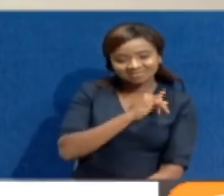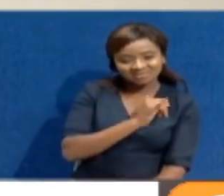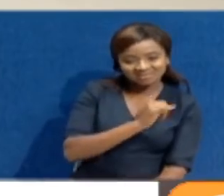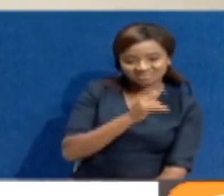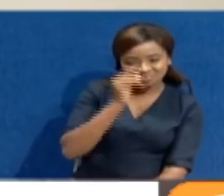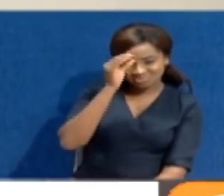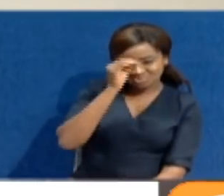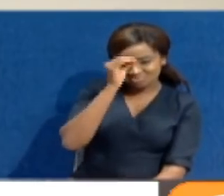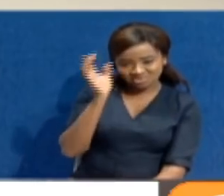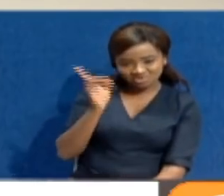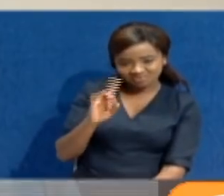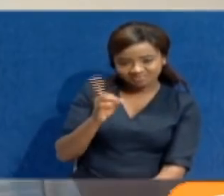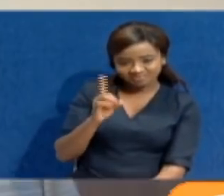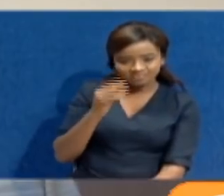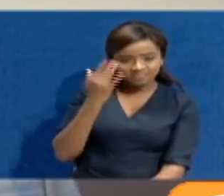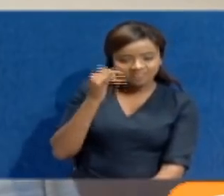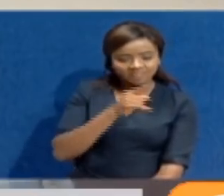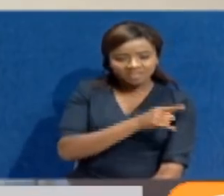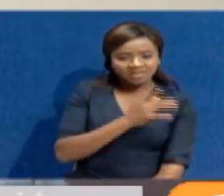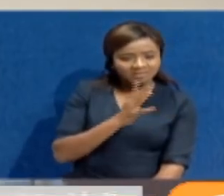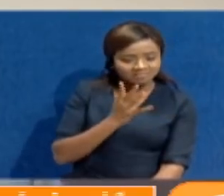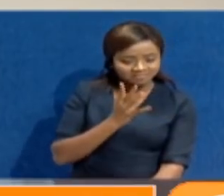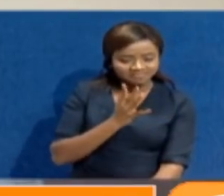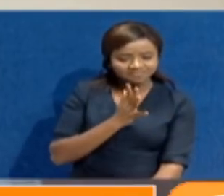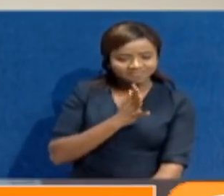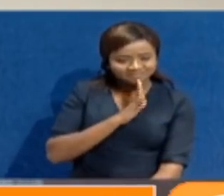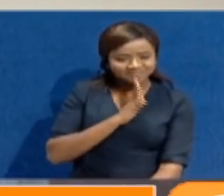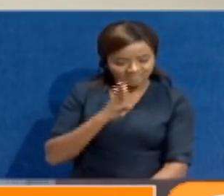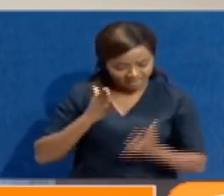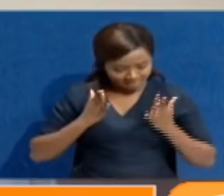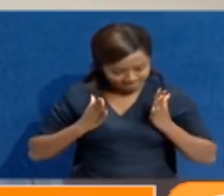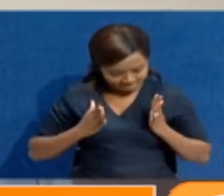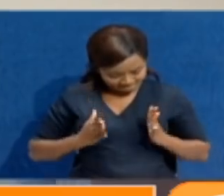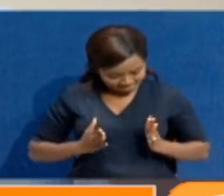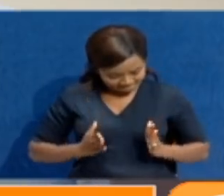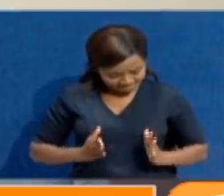Kang’ata's view because he's really been talking about his personal